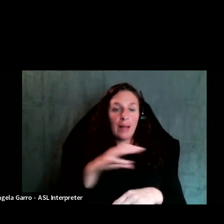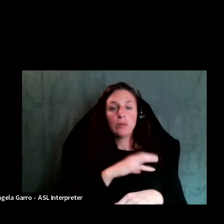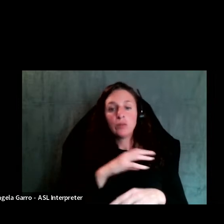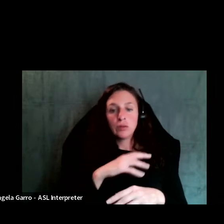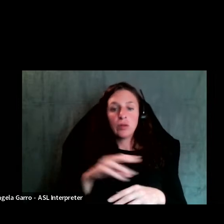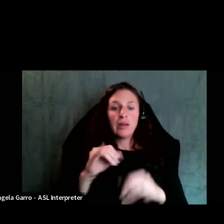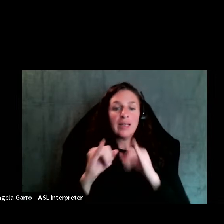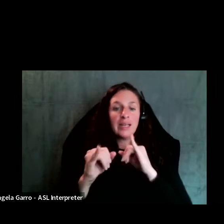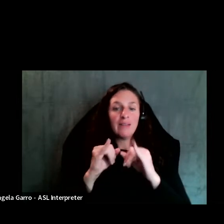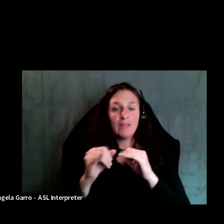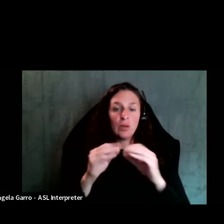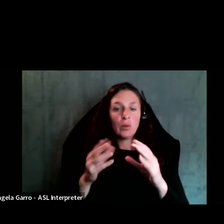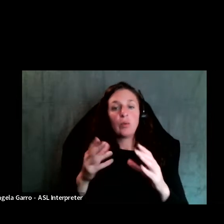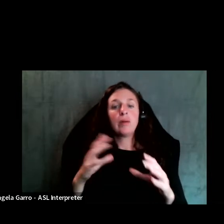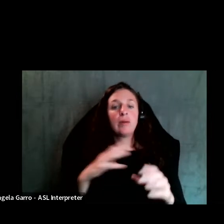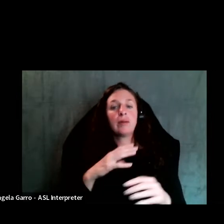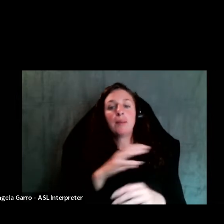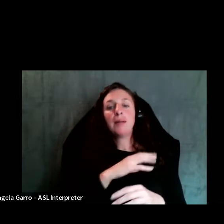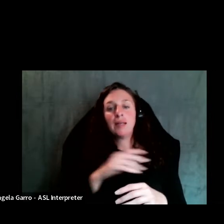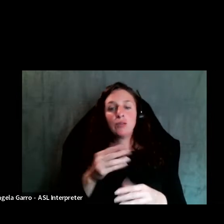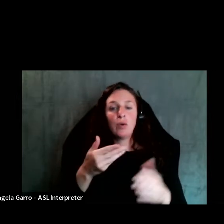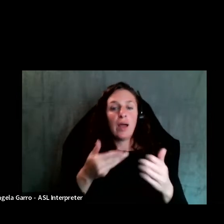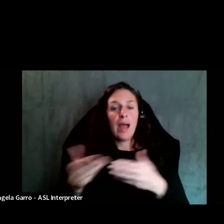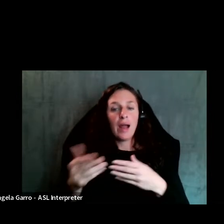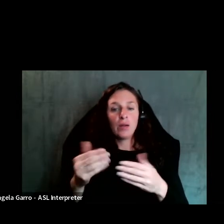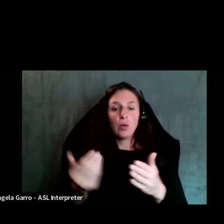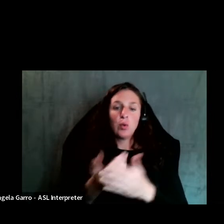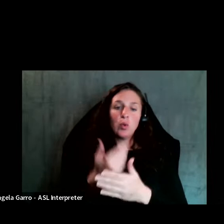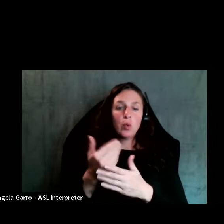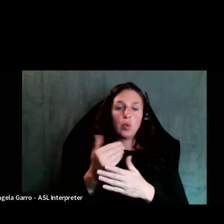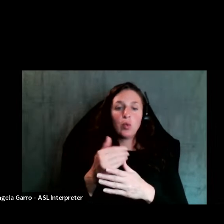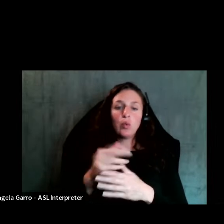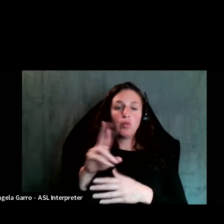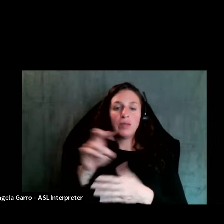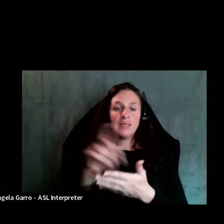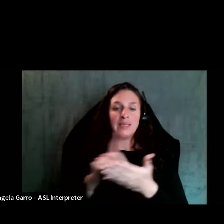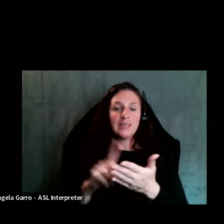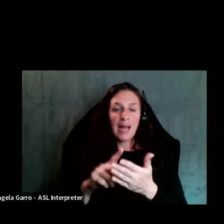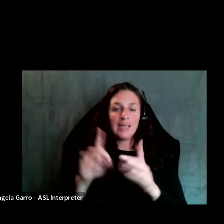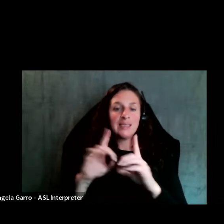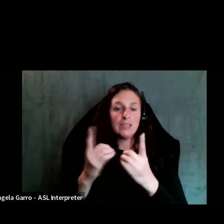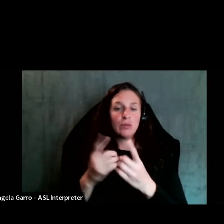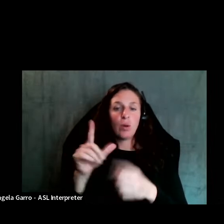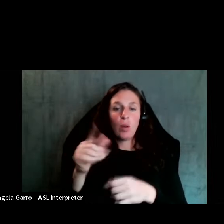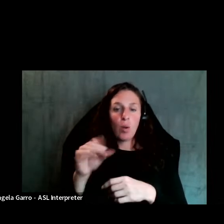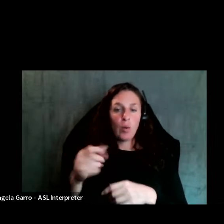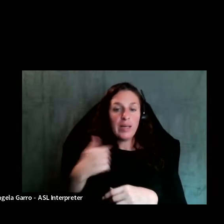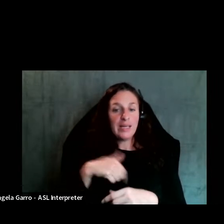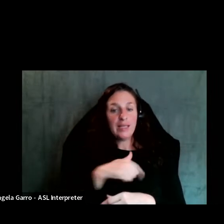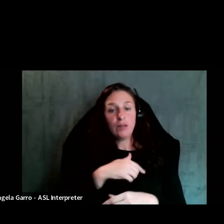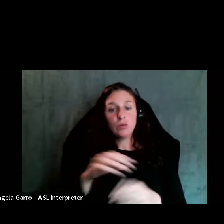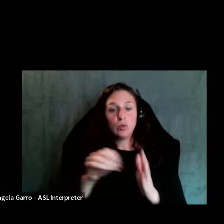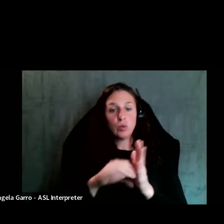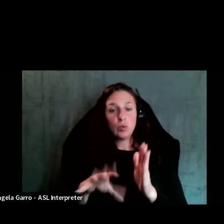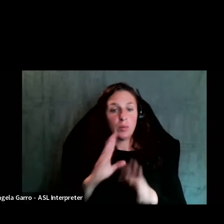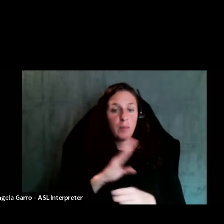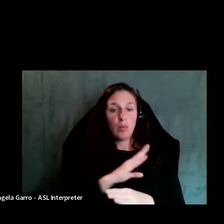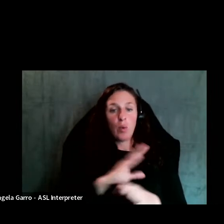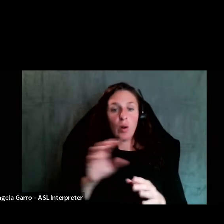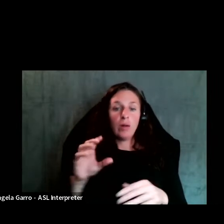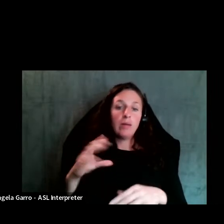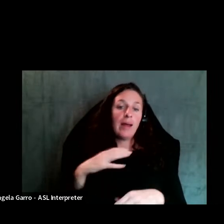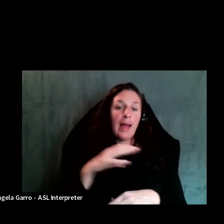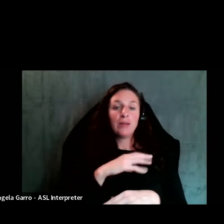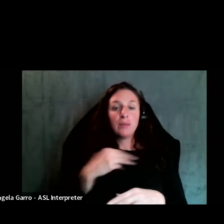hire the firm redesigning new district logo. Here at the student board council members, we've been actively involving in redesigning of the new